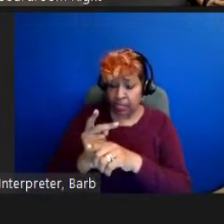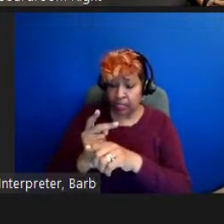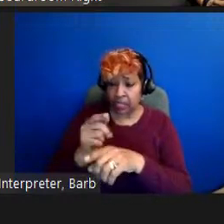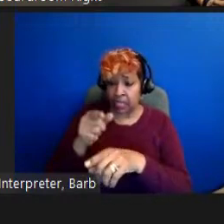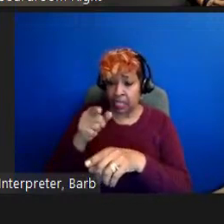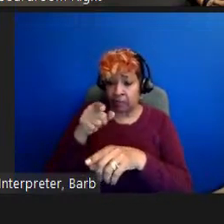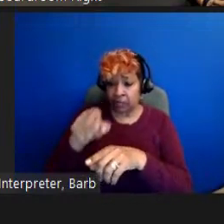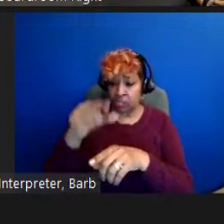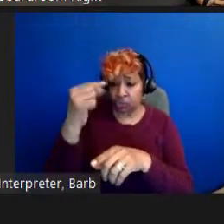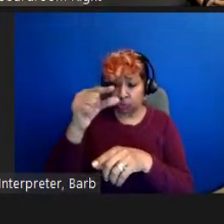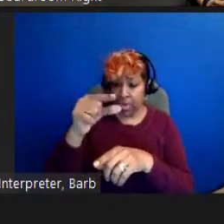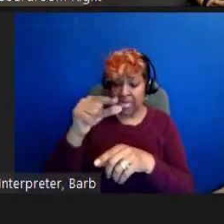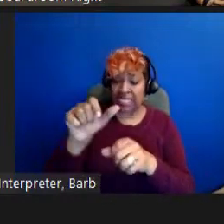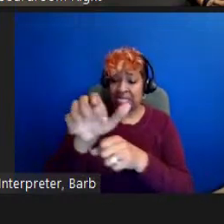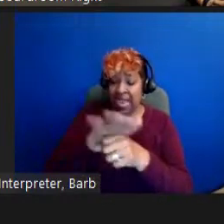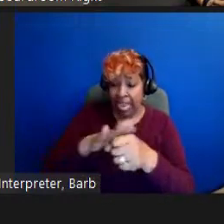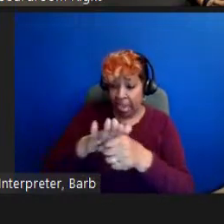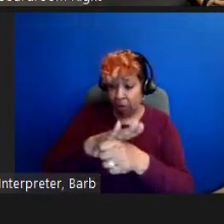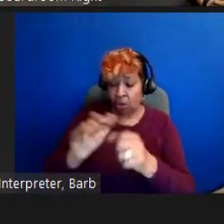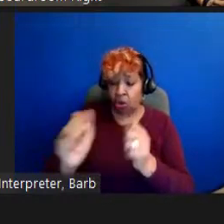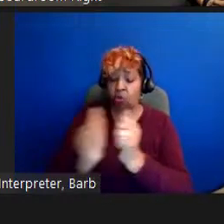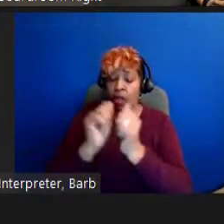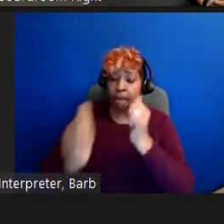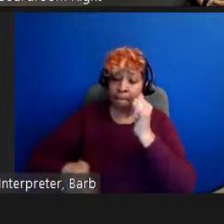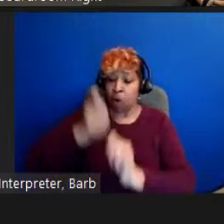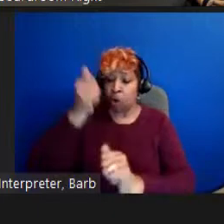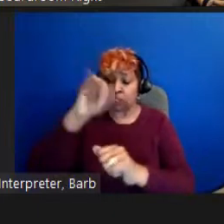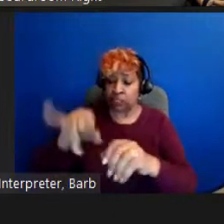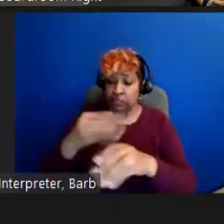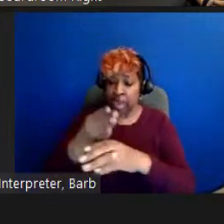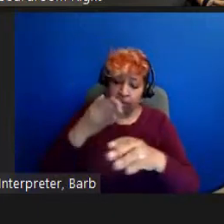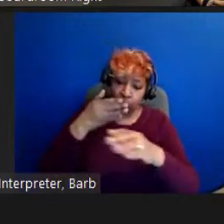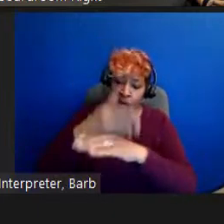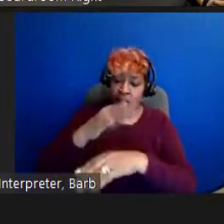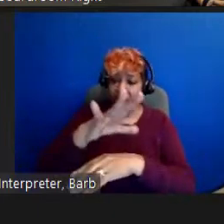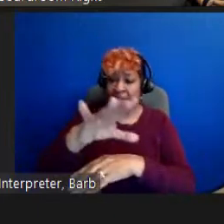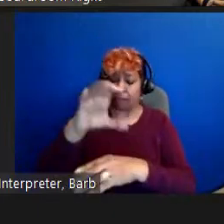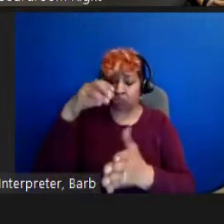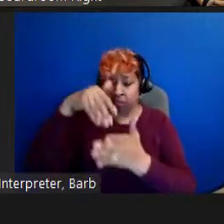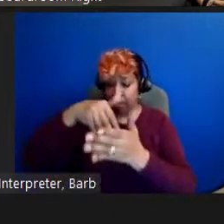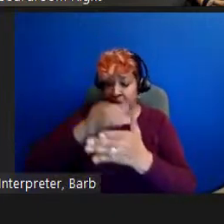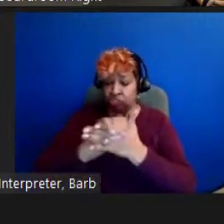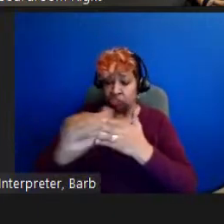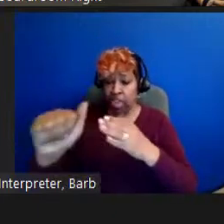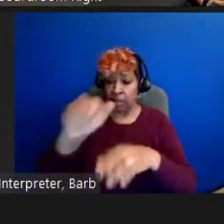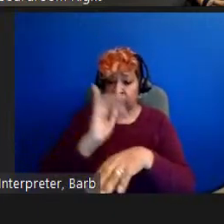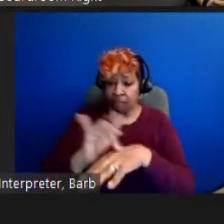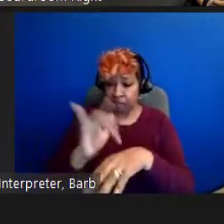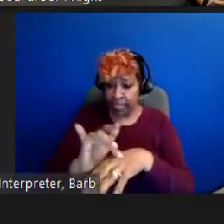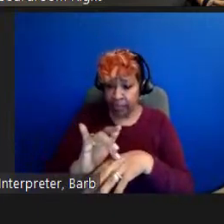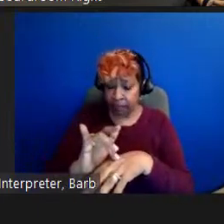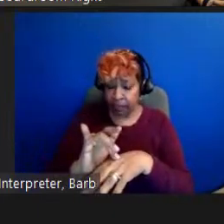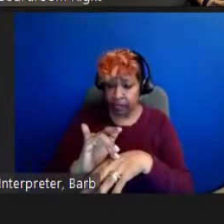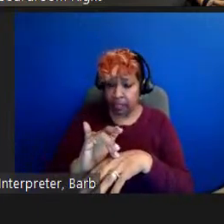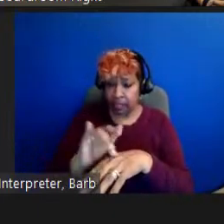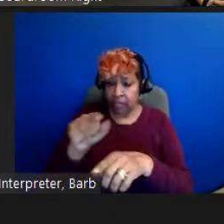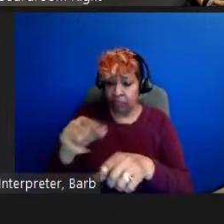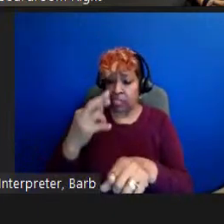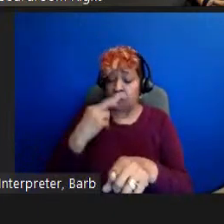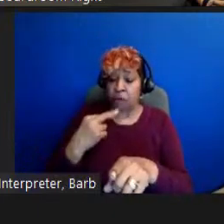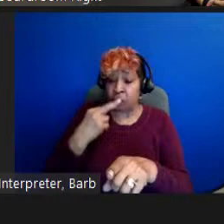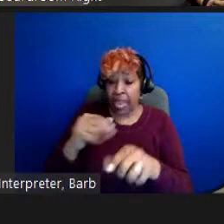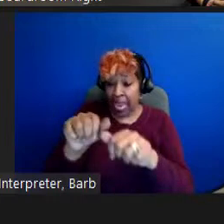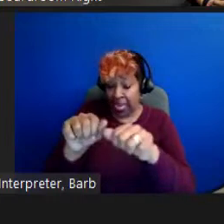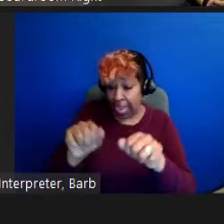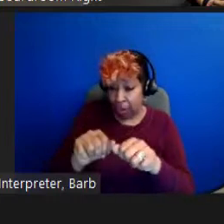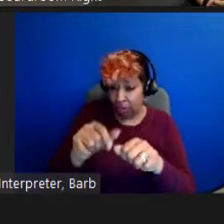with the most jobs available, over 500,000 jobs available within 2 miles. And the red, dark red areas that you